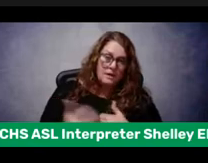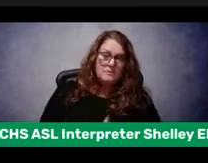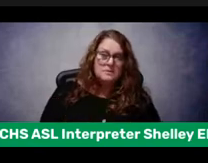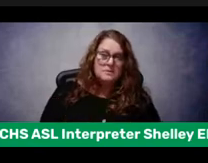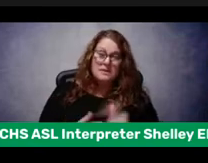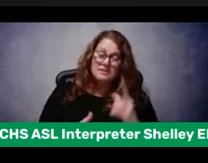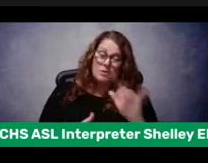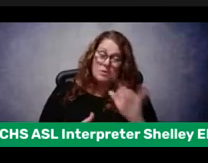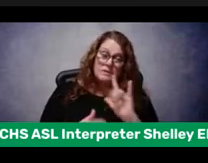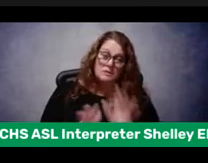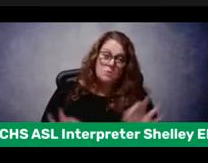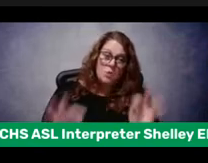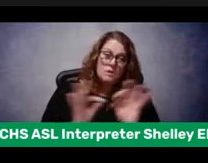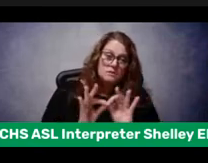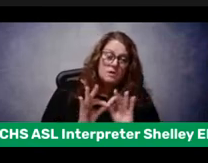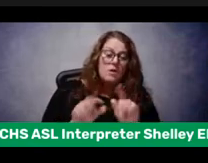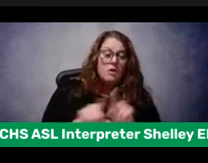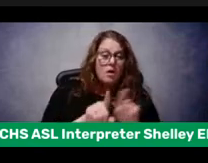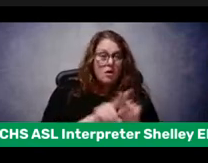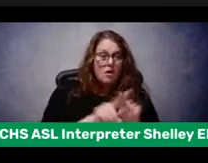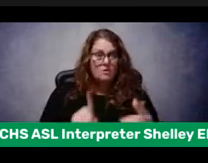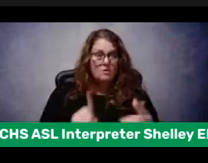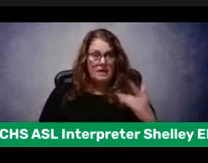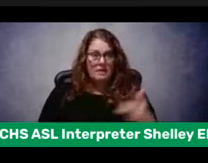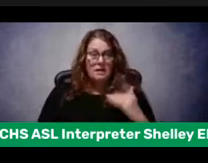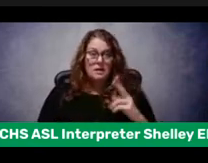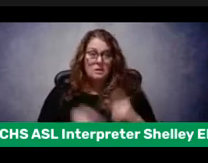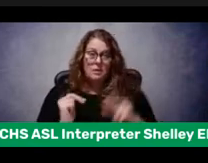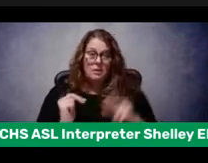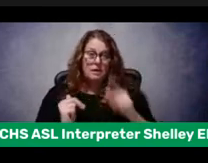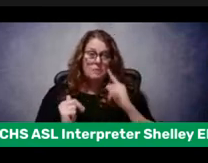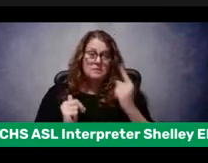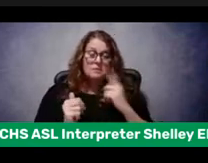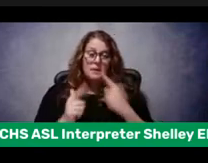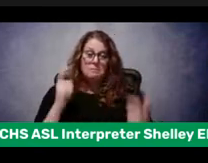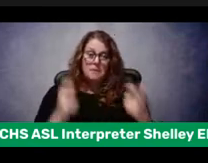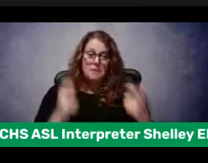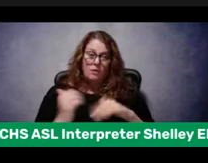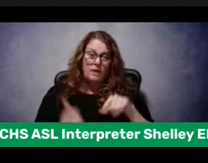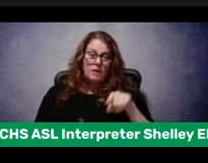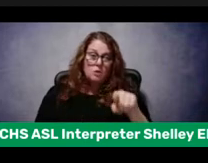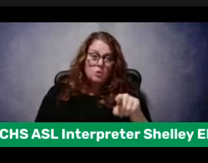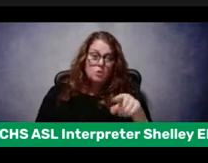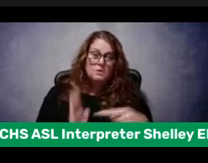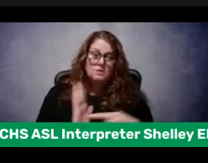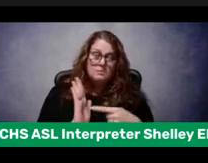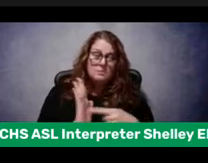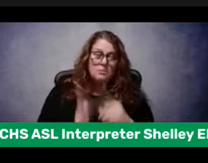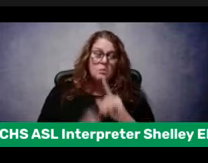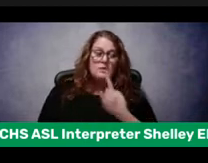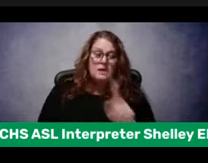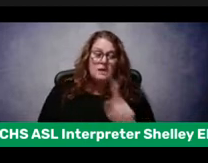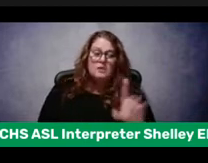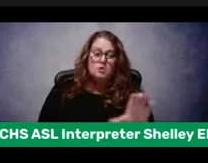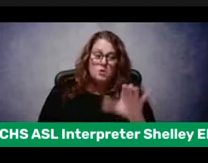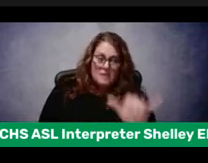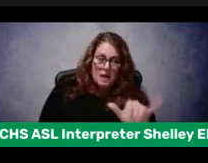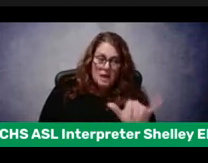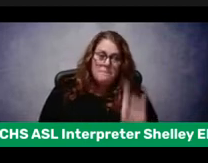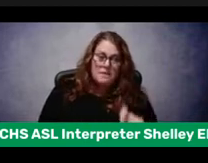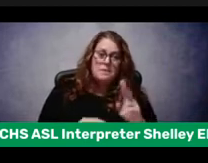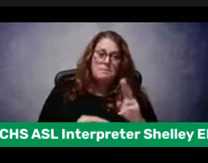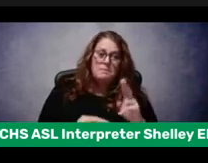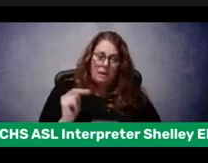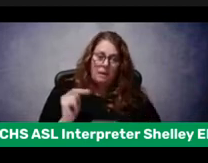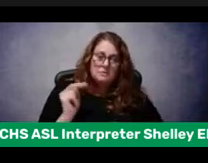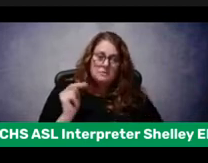important. But I think there's also this feeling when you're building something bigger than you sometimes, which is we definitely are, that